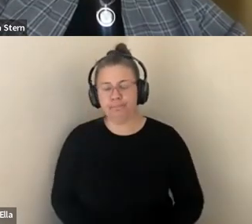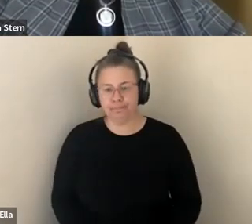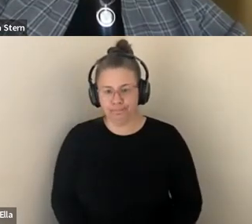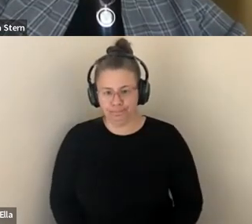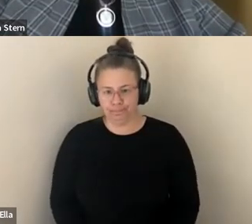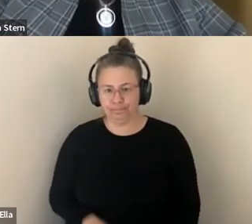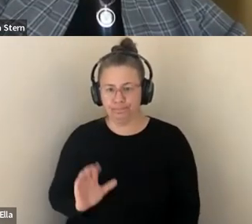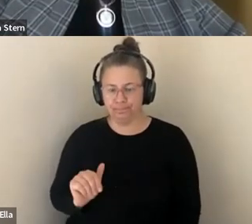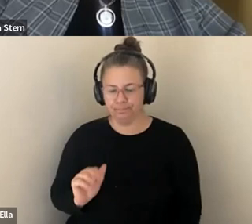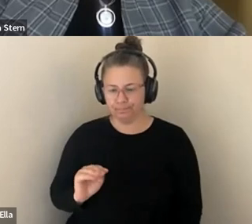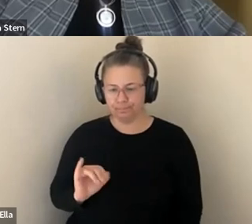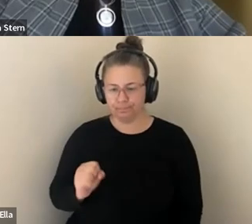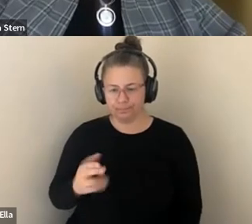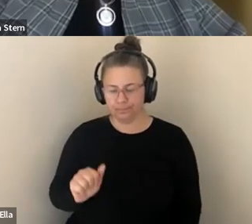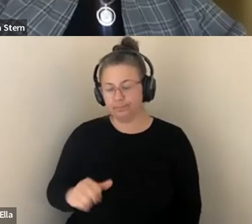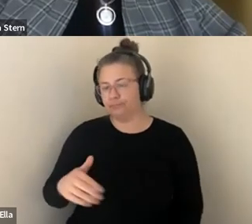Great, thank you.